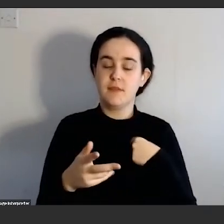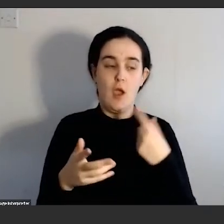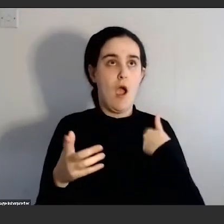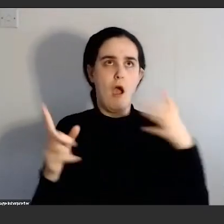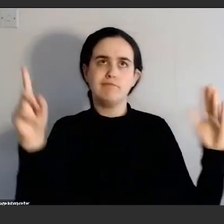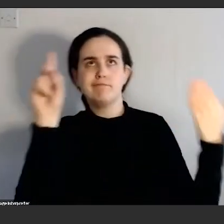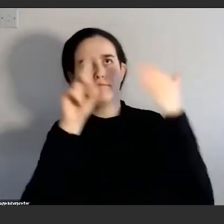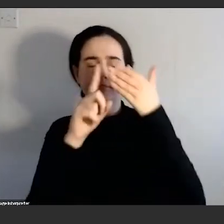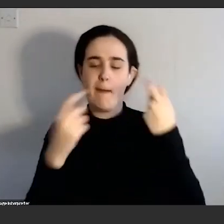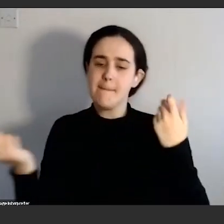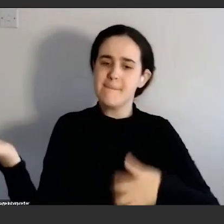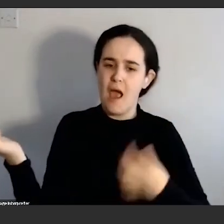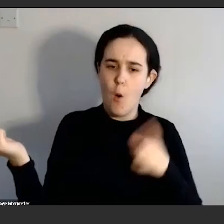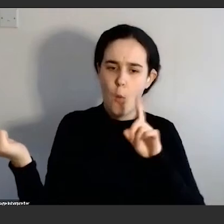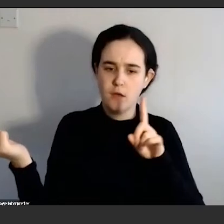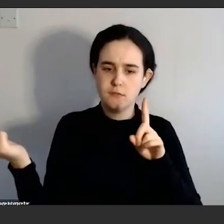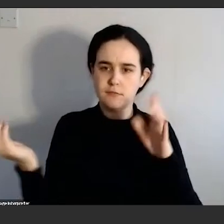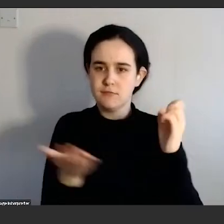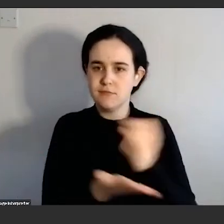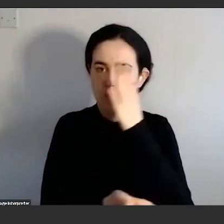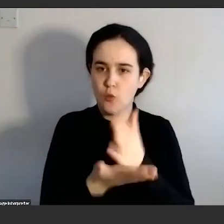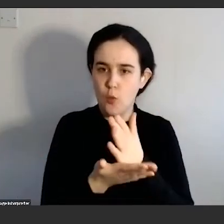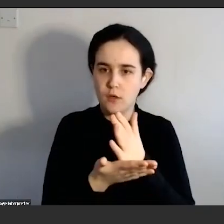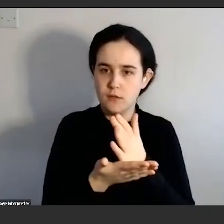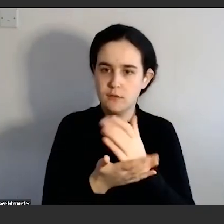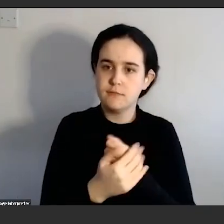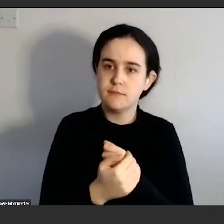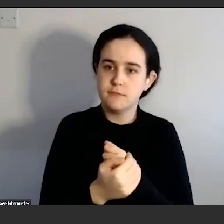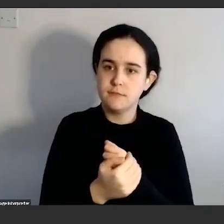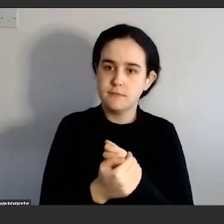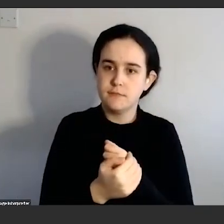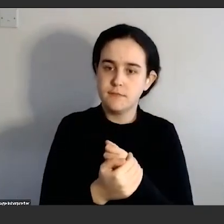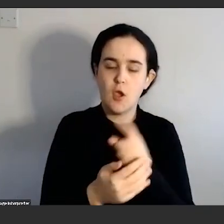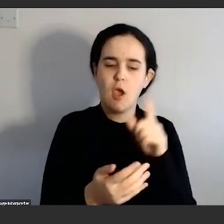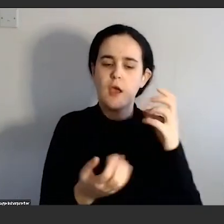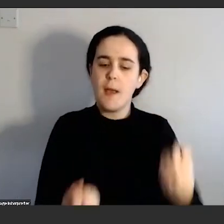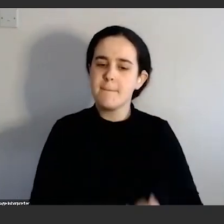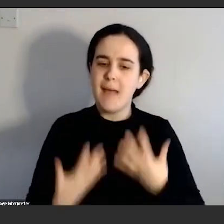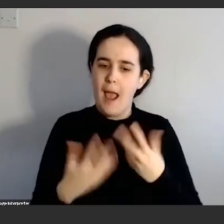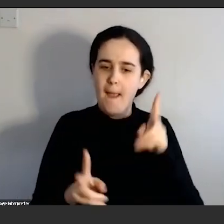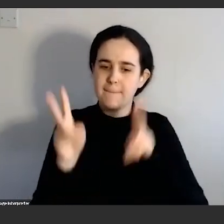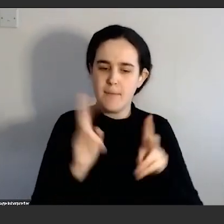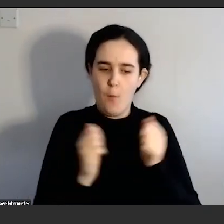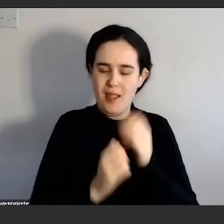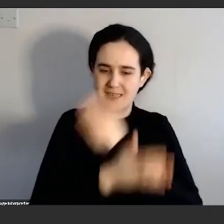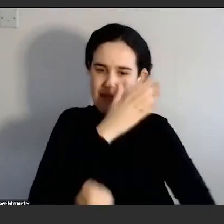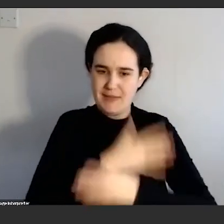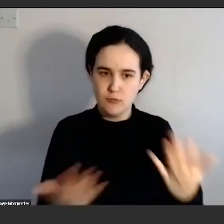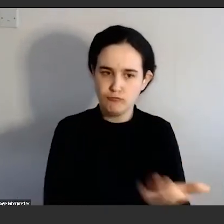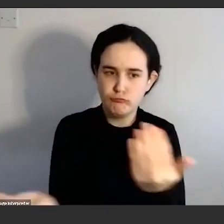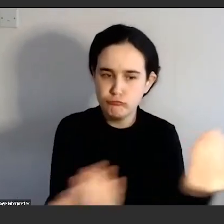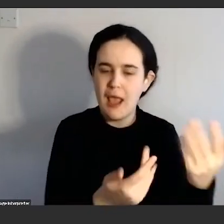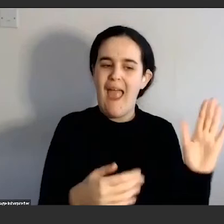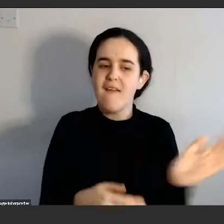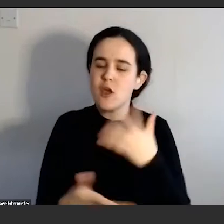what difficulty, and to inspire as much hope possible for everyone that sees us. I am